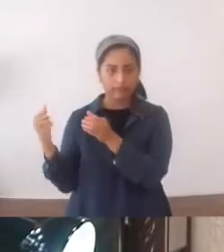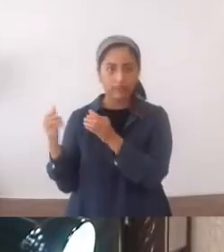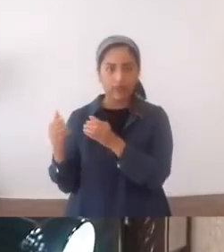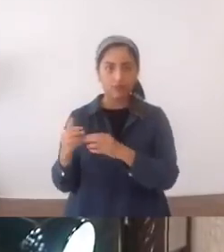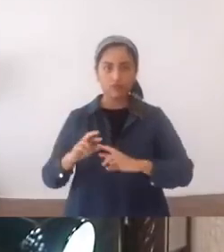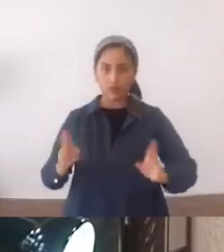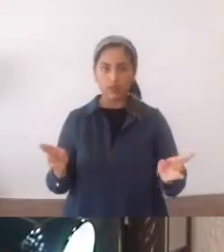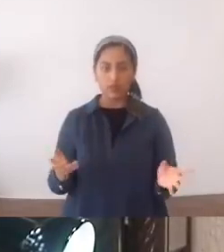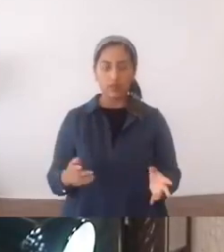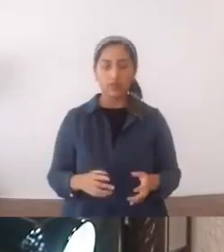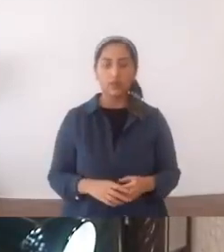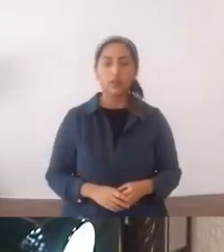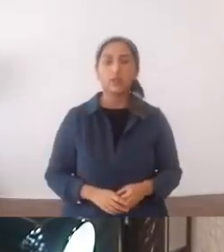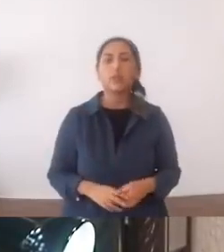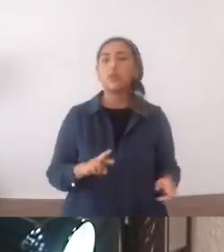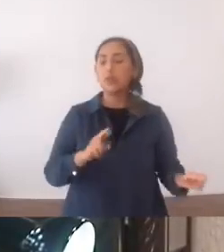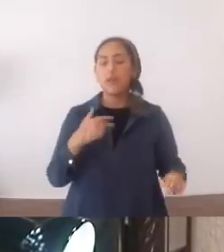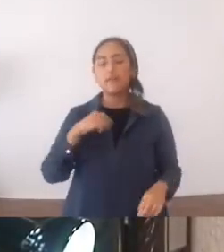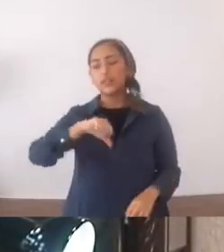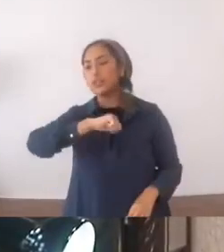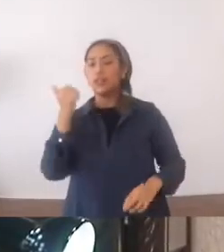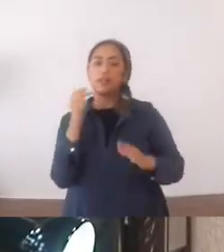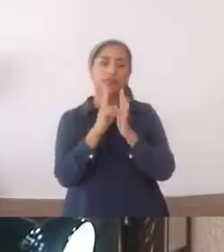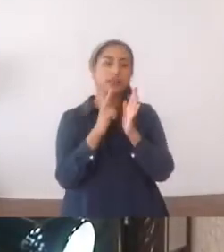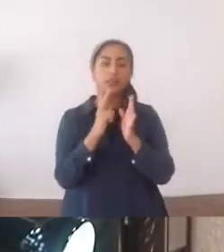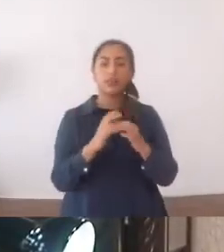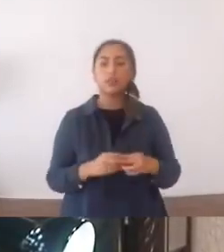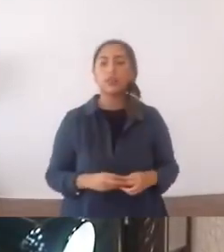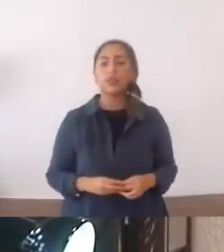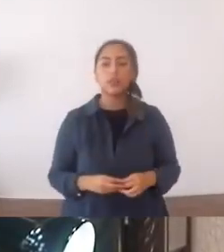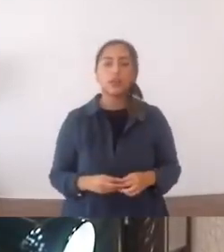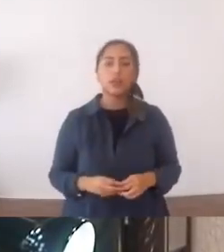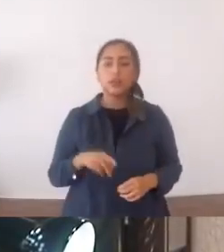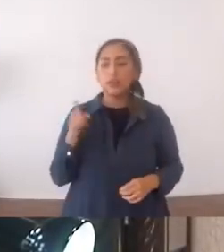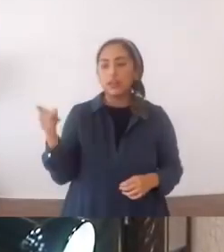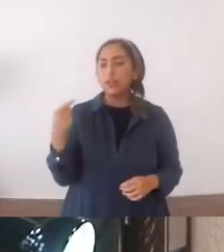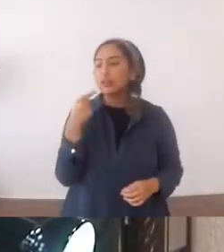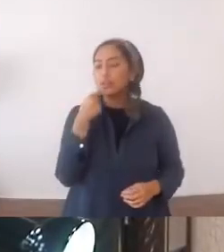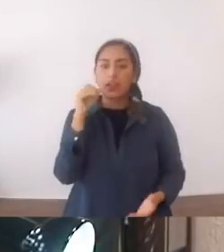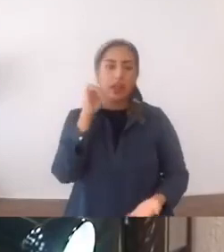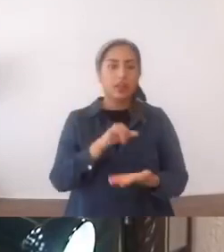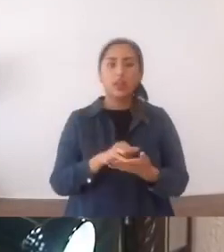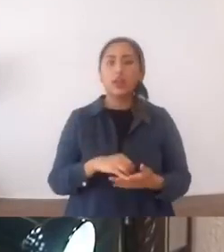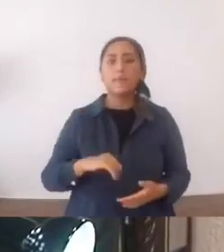principalities. Biblia, en Here la it is Tanaj. in the Bible, in the Tanakh. También en otro video He also says